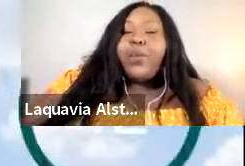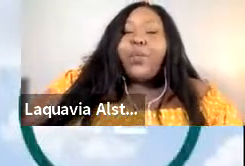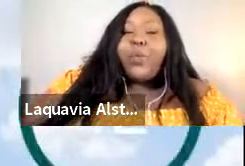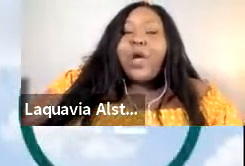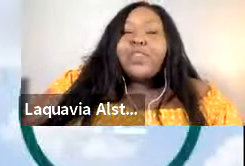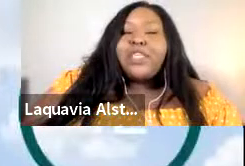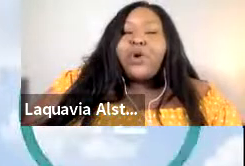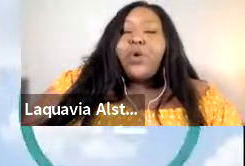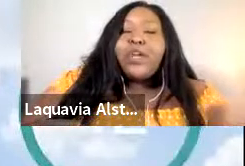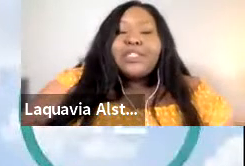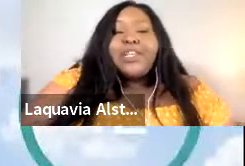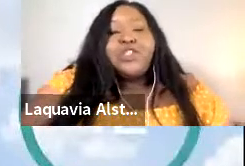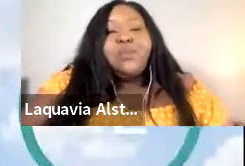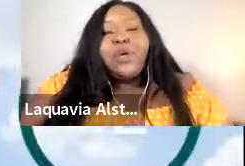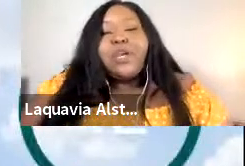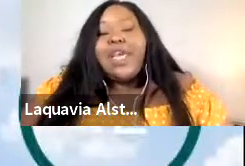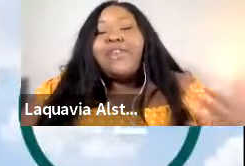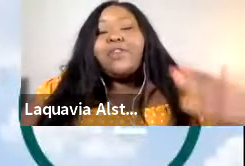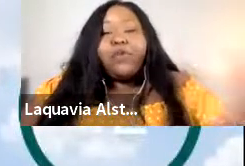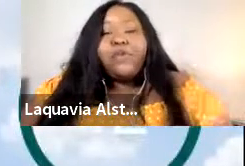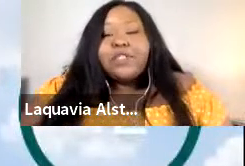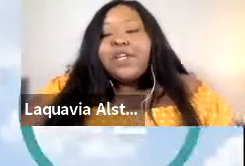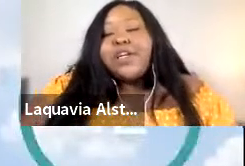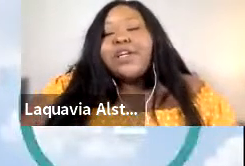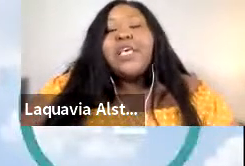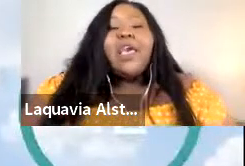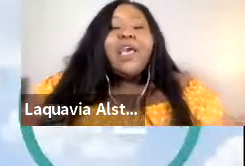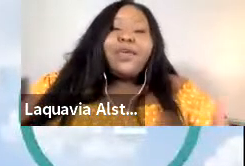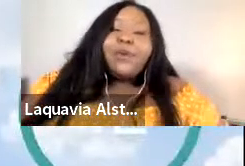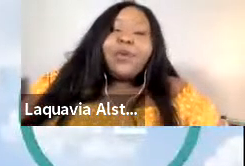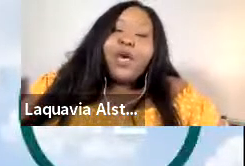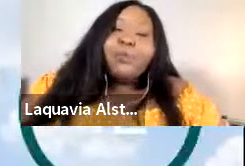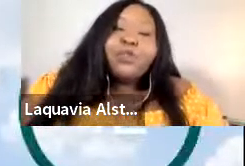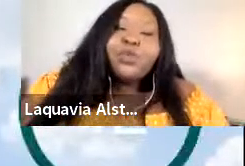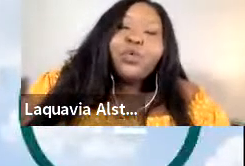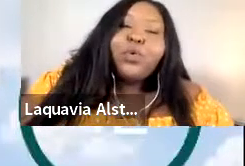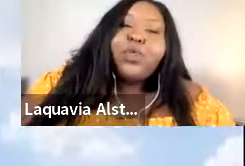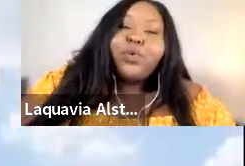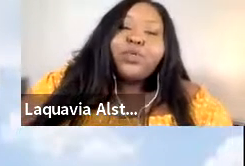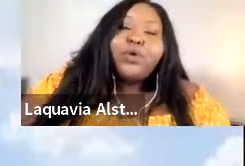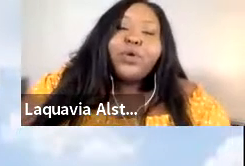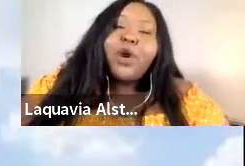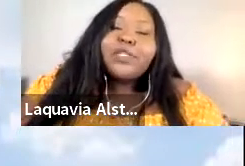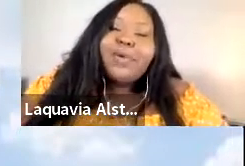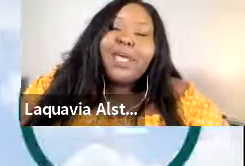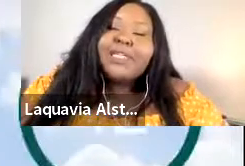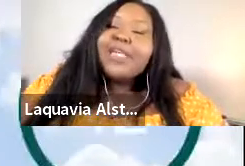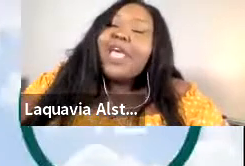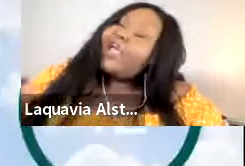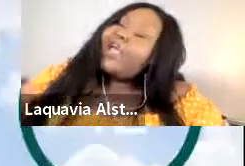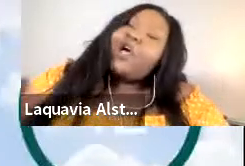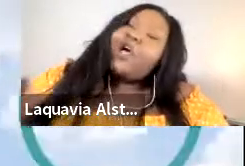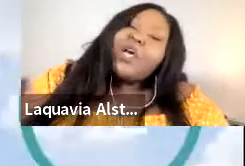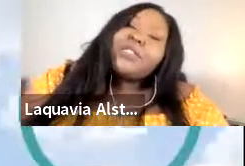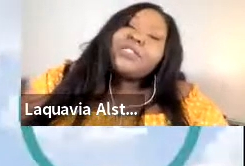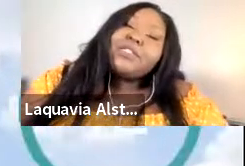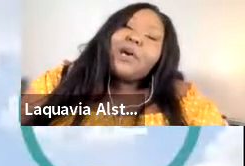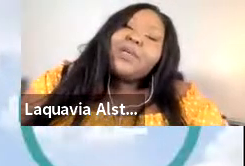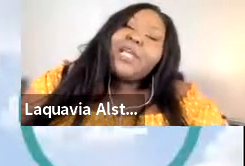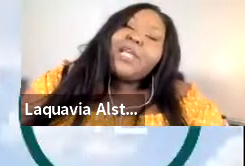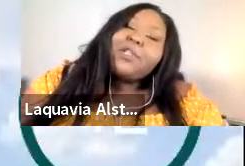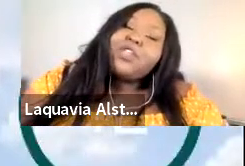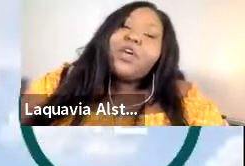where the organization would gather volunteers. They would come to the Lewis Crow Park space and help